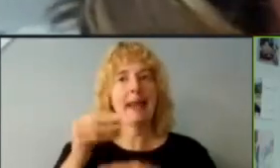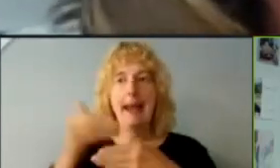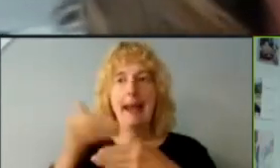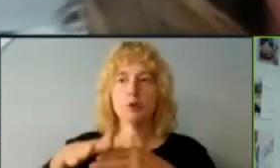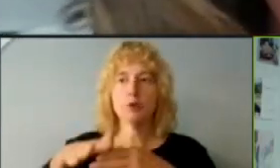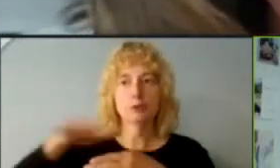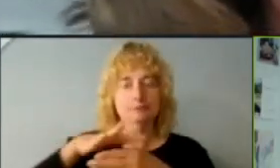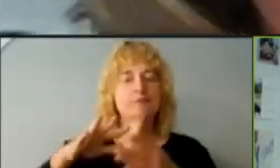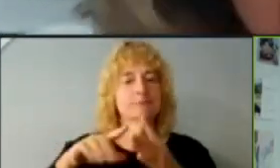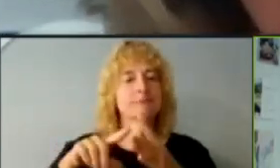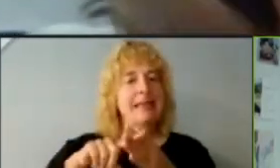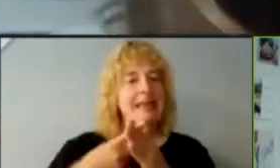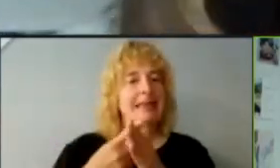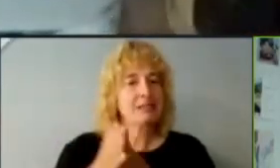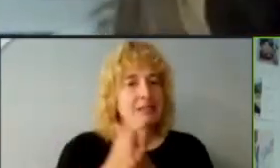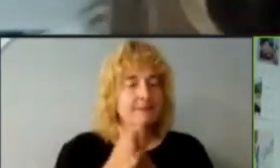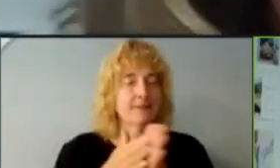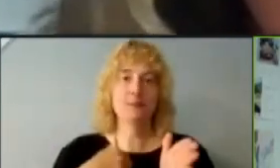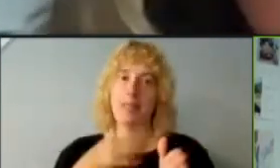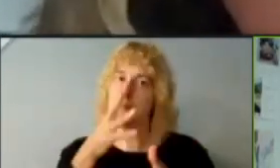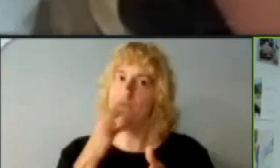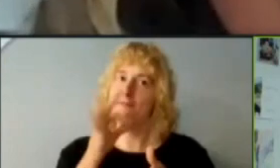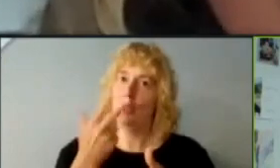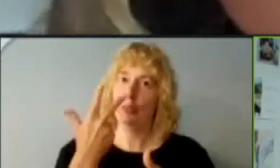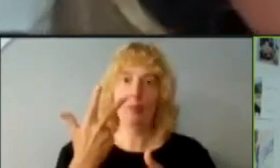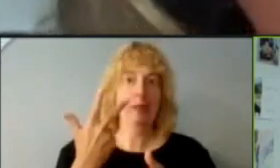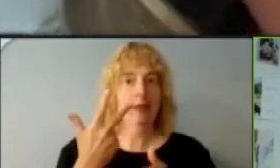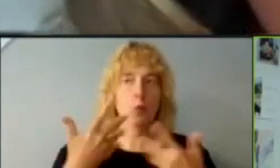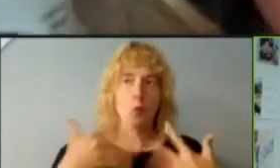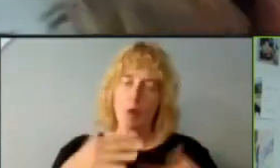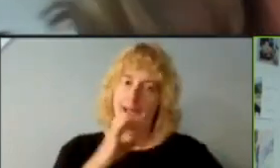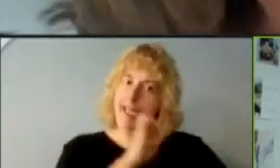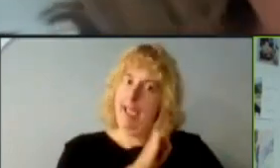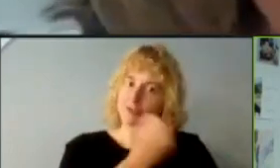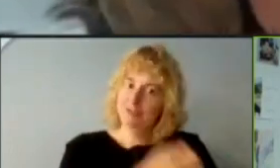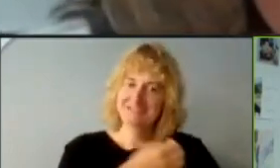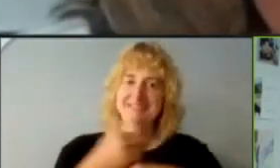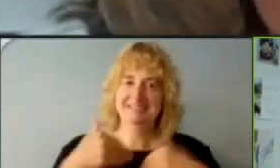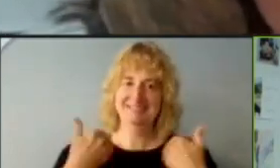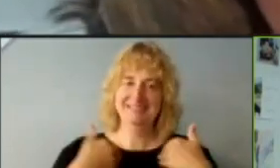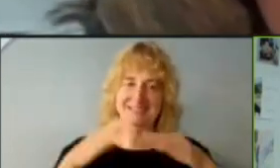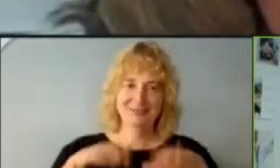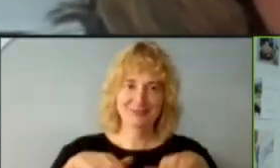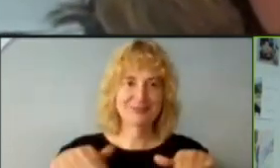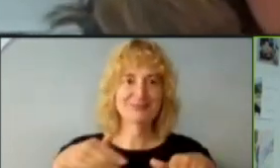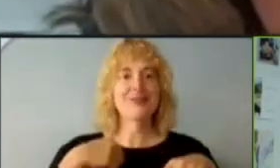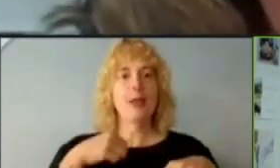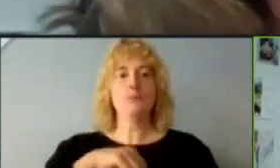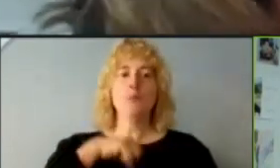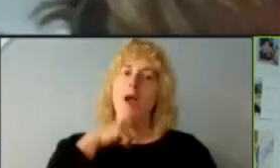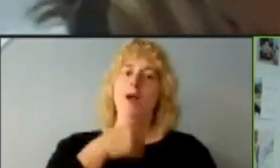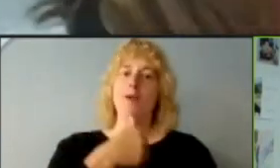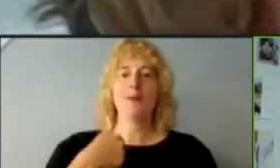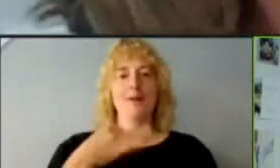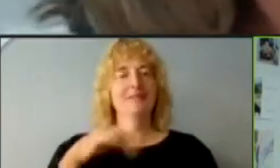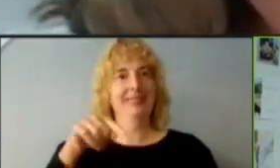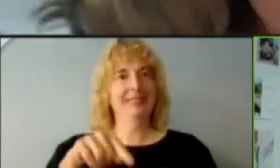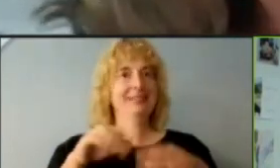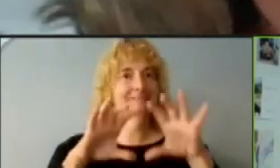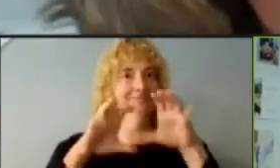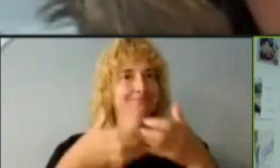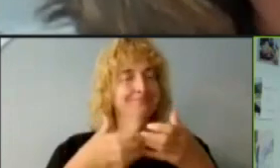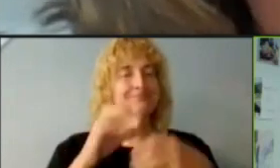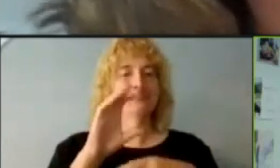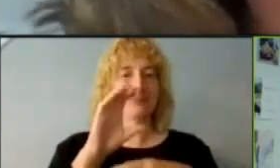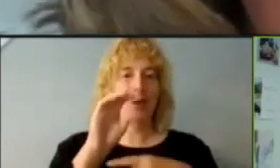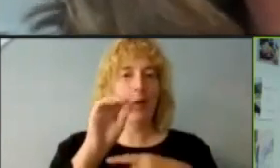energetic youngins and very proud member of this coalition. And